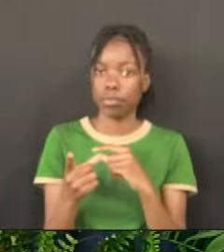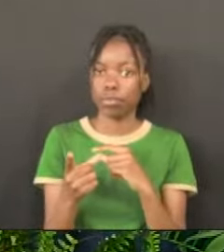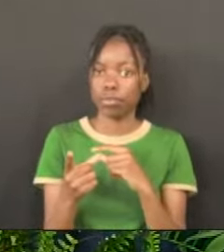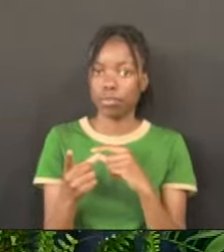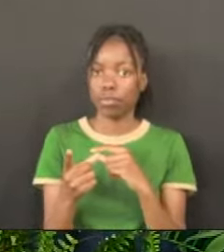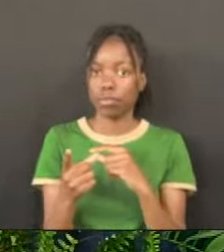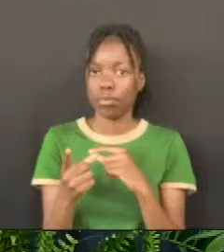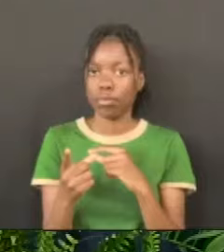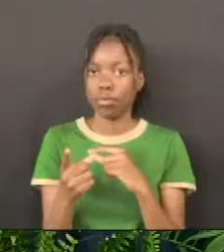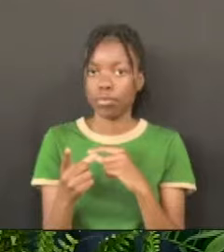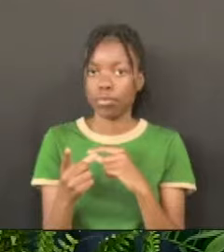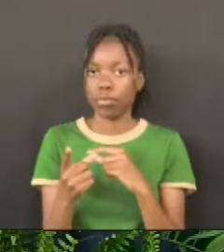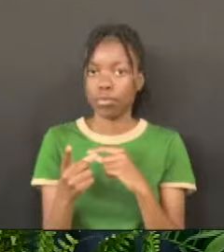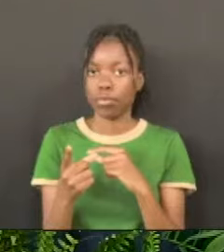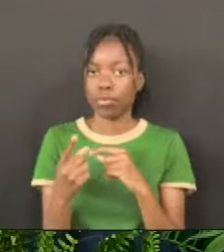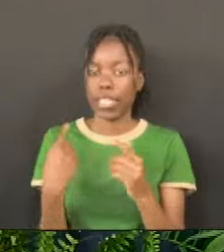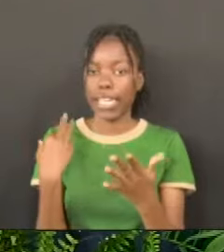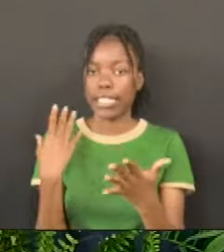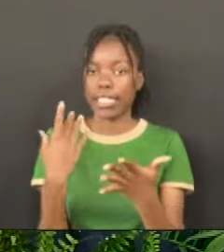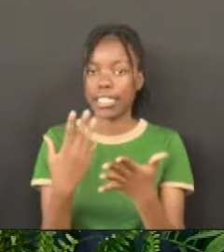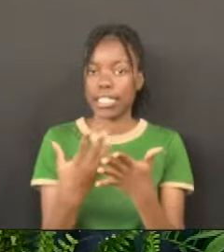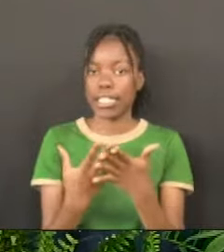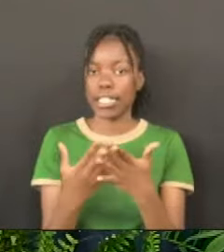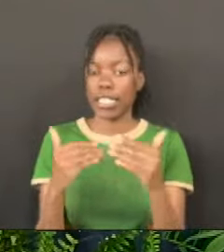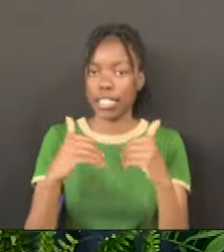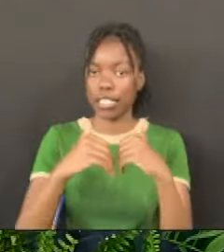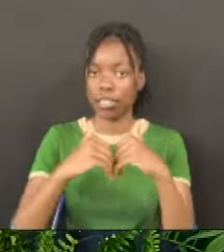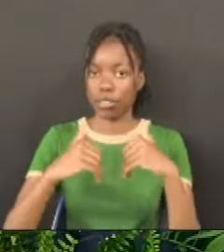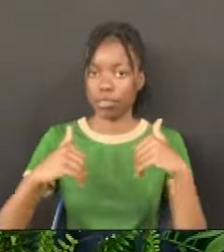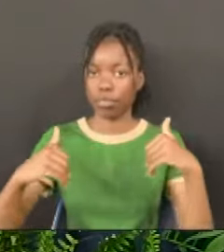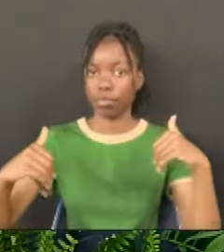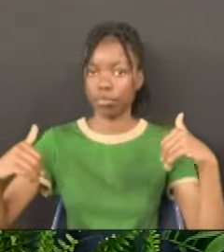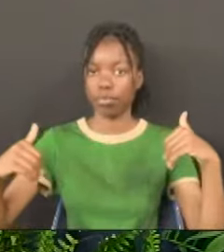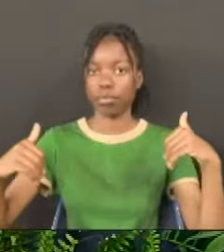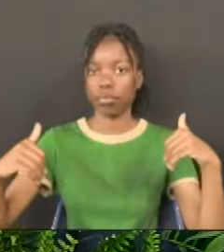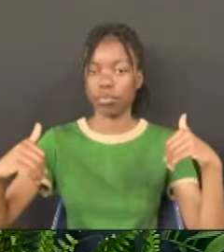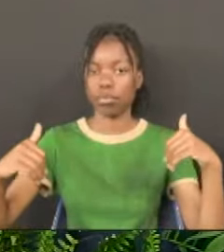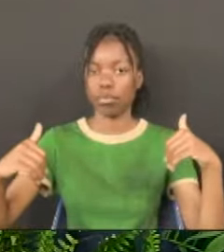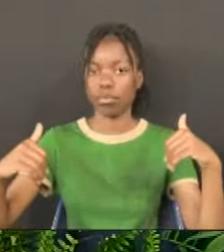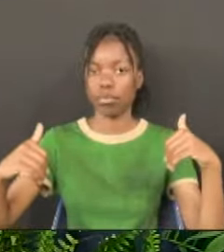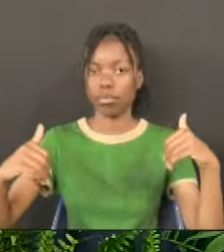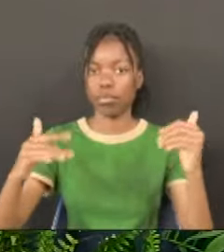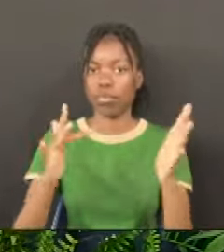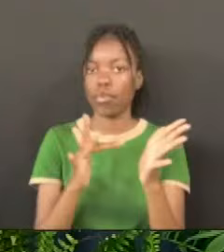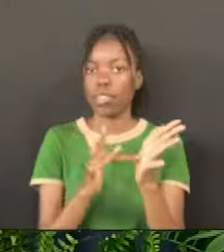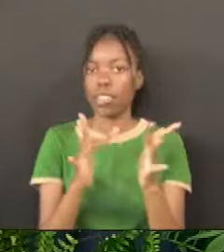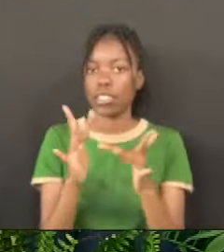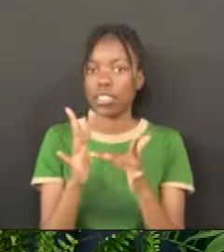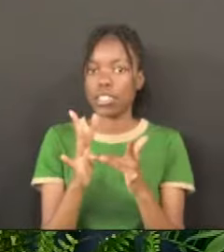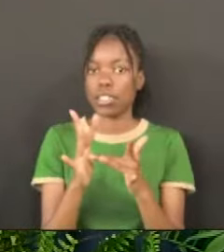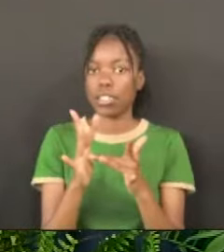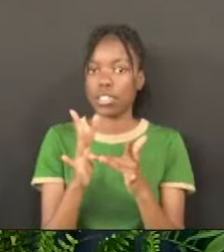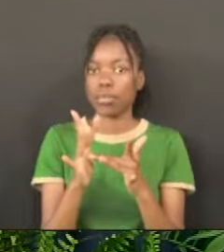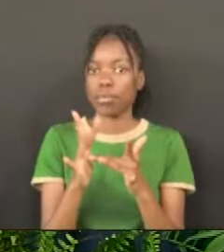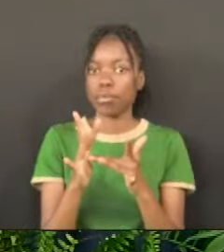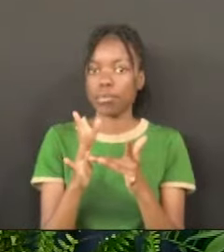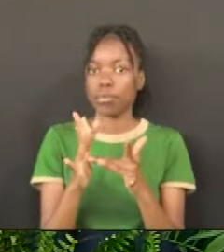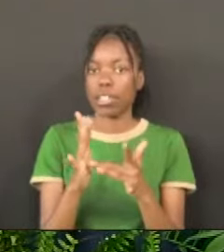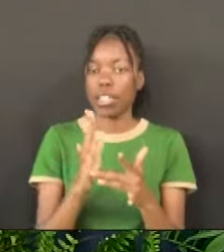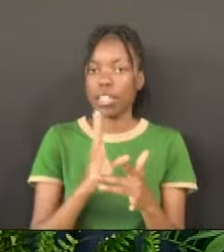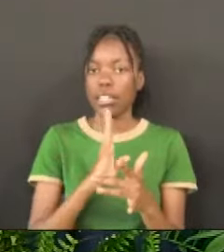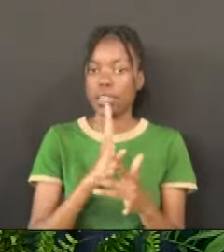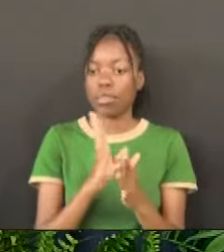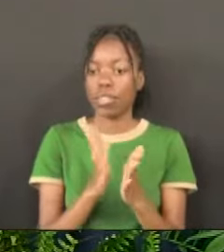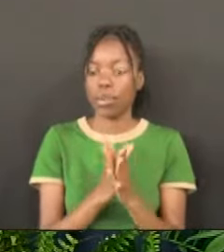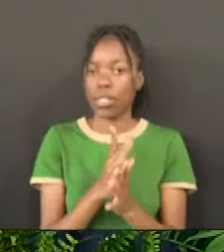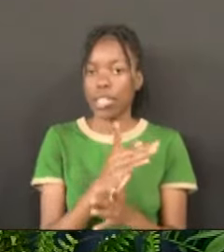about to part ways. They are going separate. Jesus has been with them. Jesus has